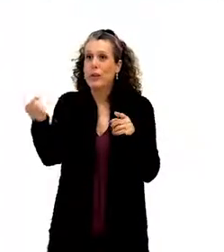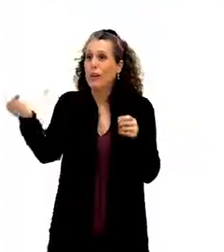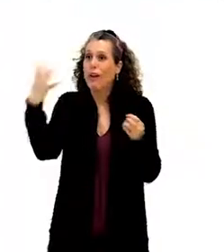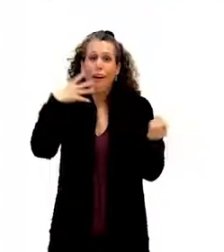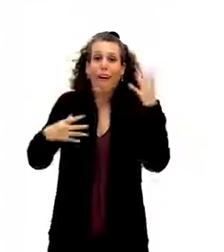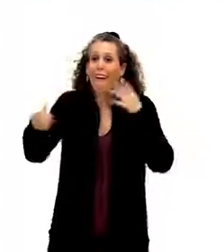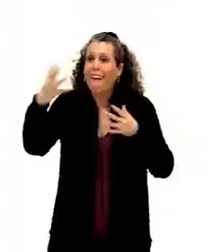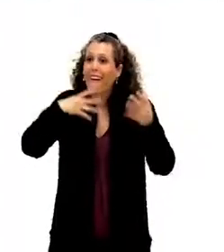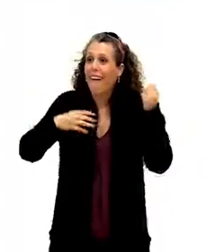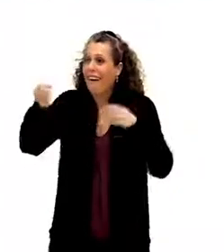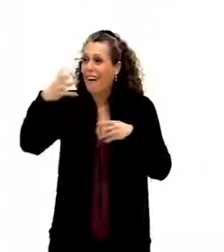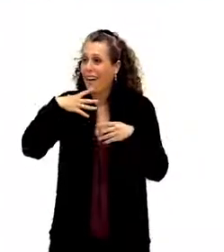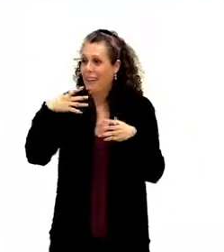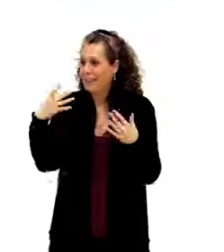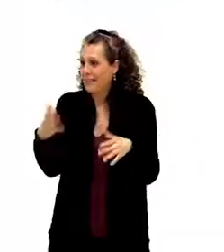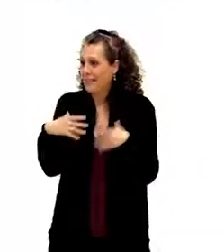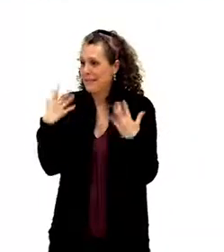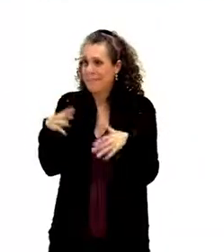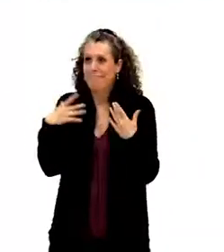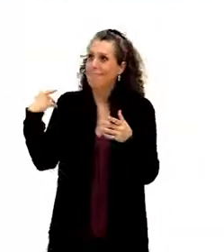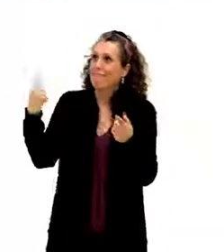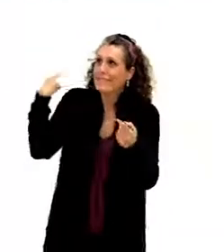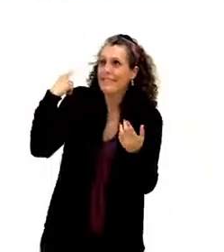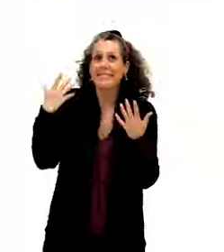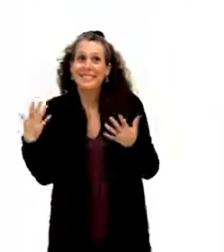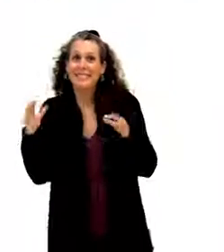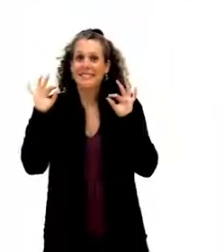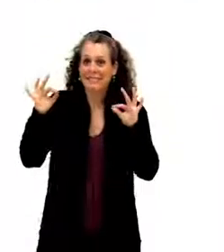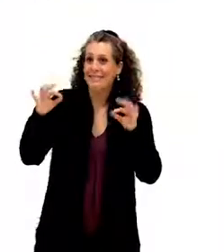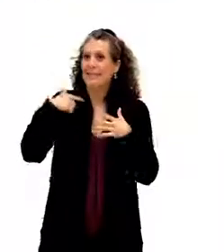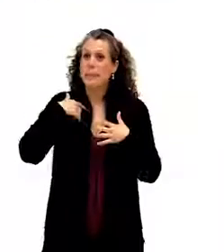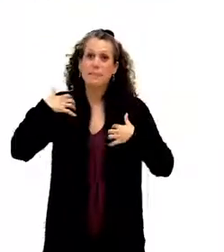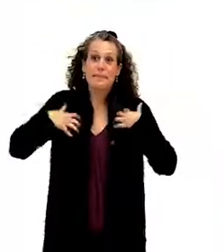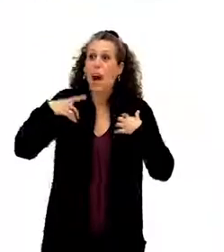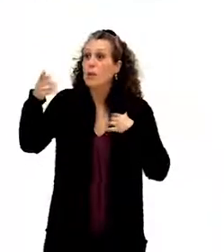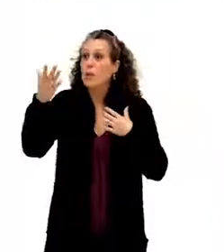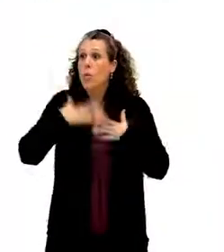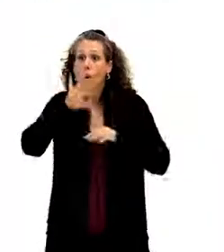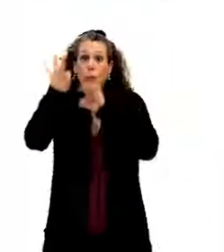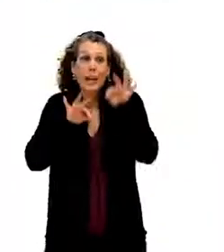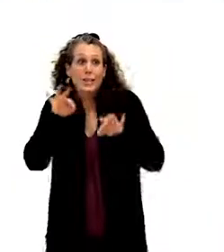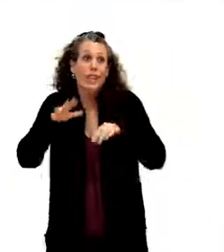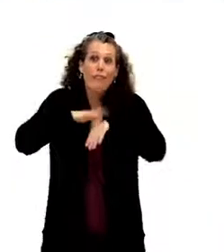all this great event. I look forward to any comments or any questions